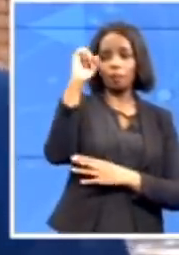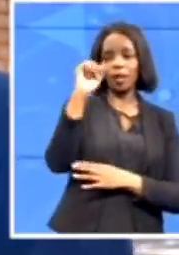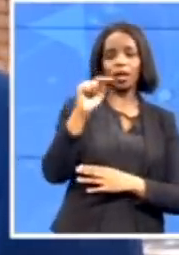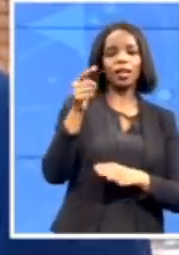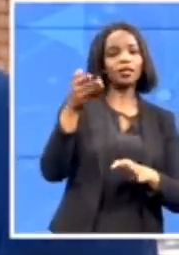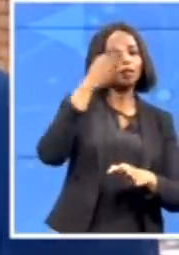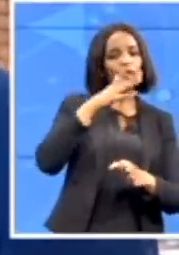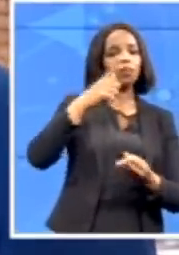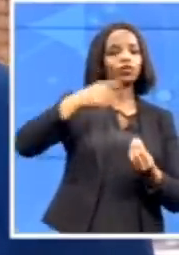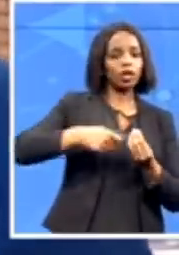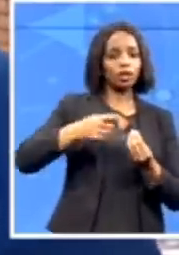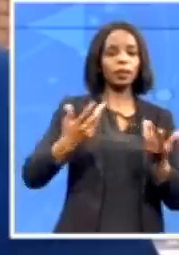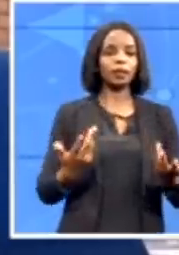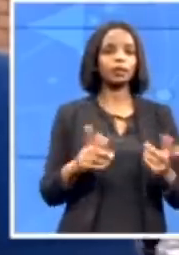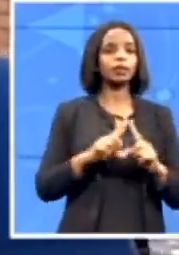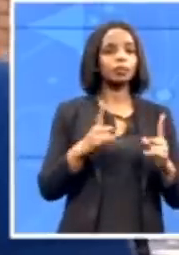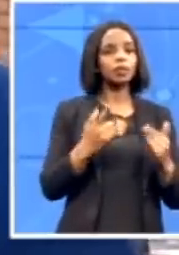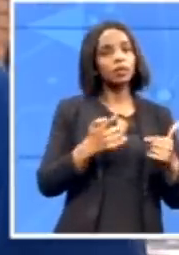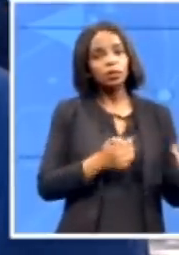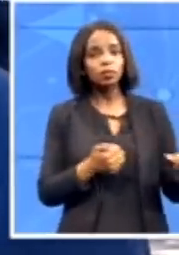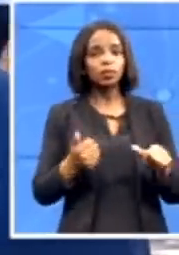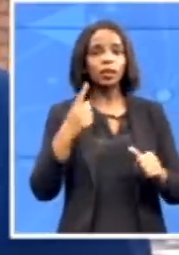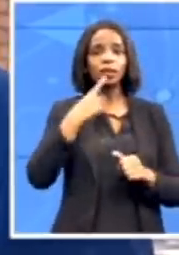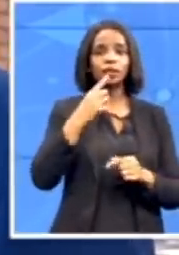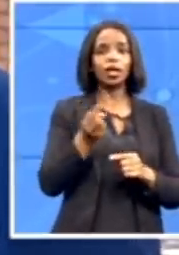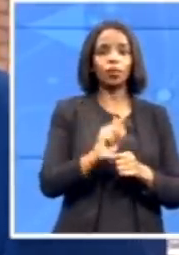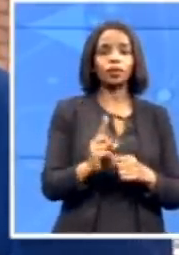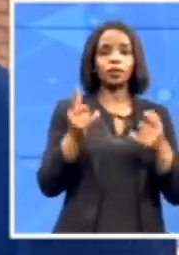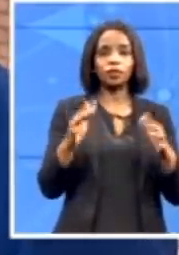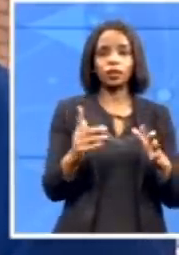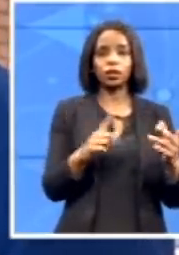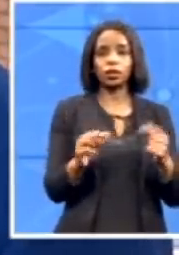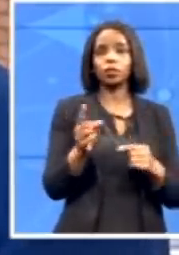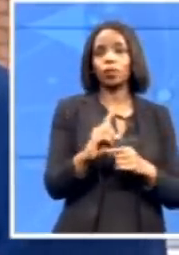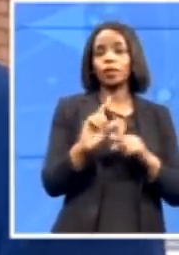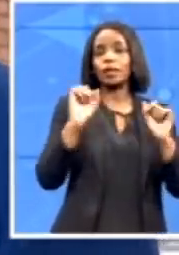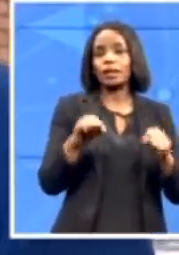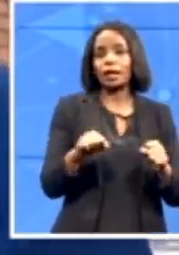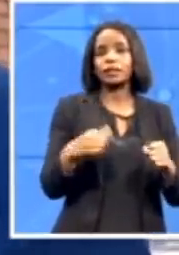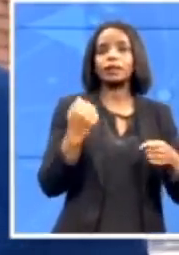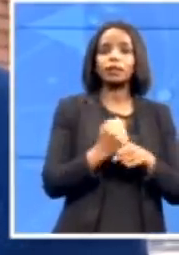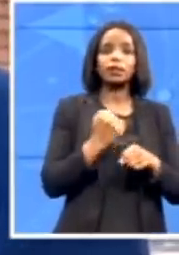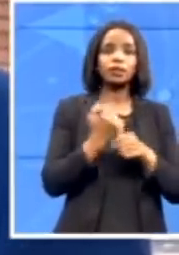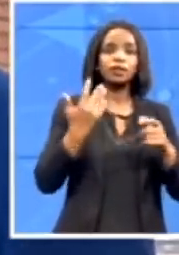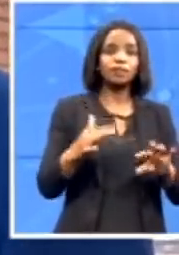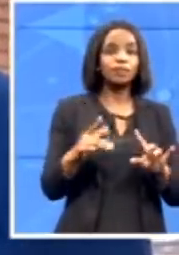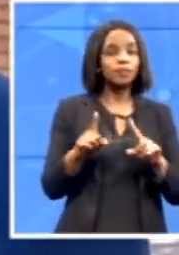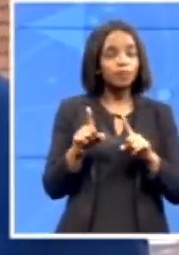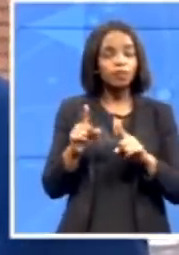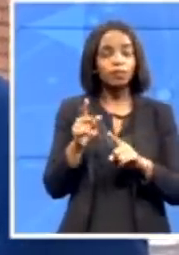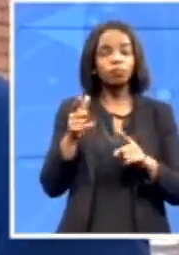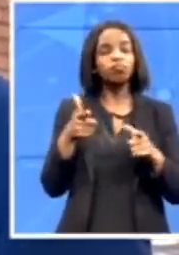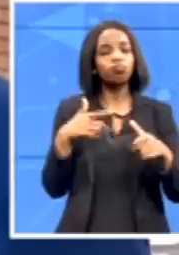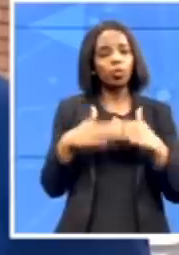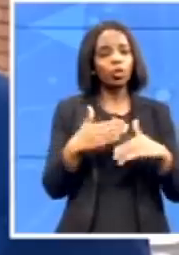you have inherent jurisdiction, meaning that yes, there may be legislation that tells you how you should conduct your proceedings. However, the interest of justice and